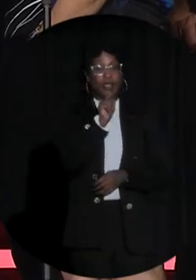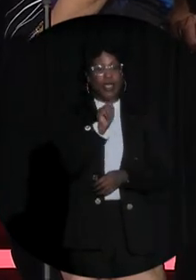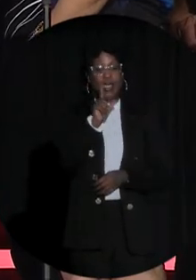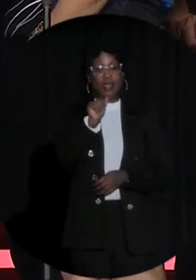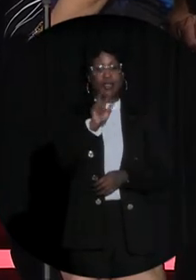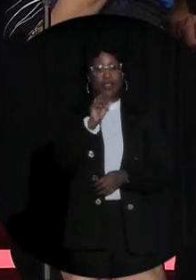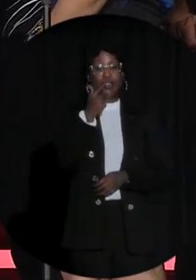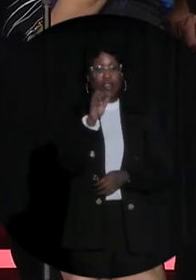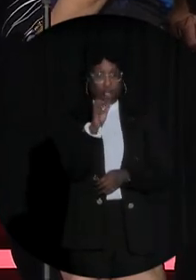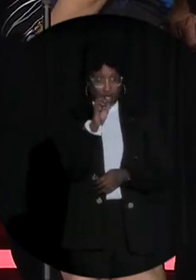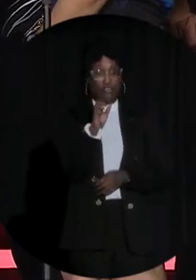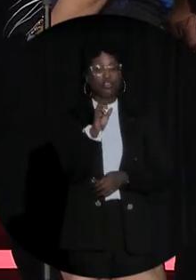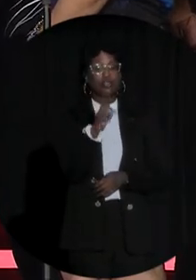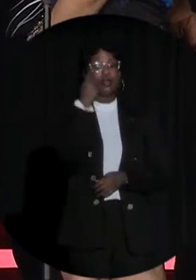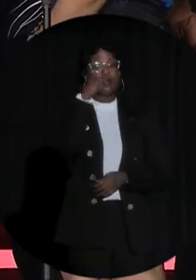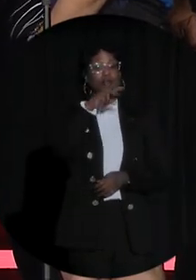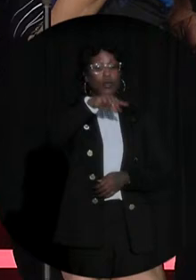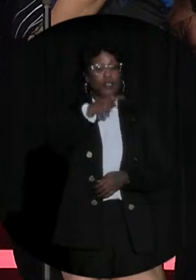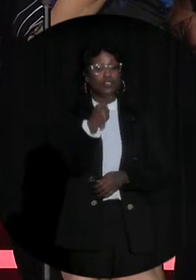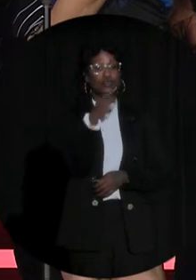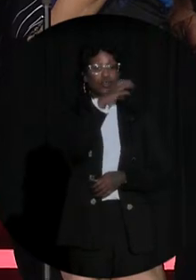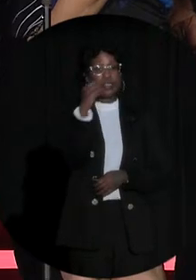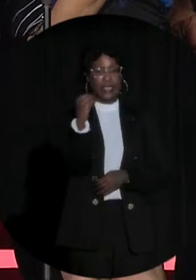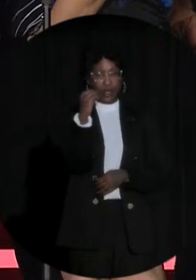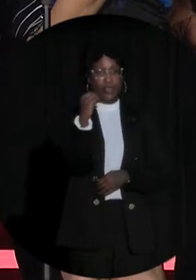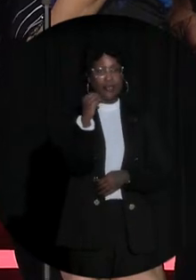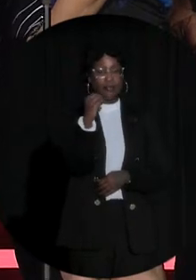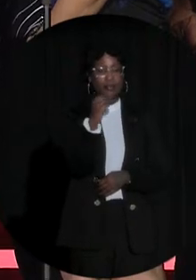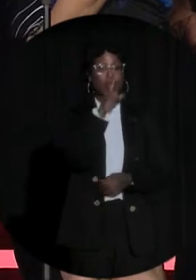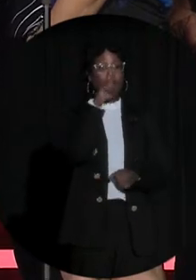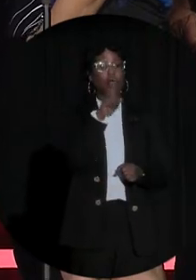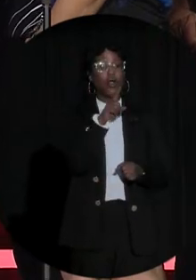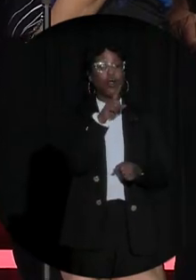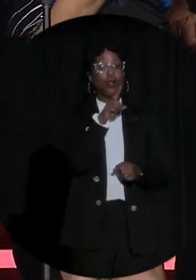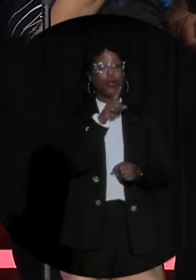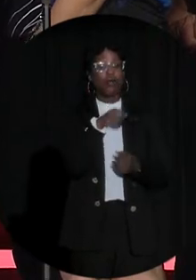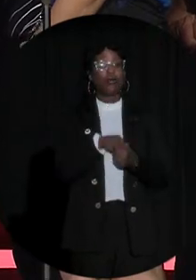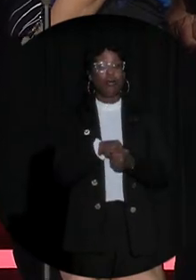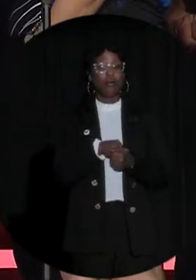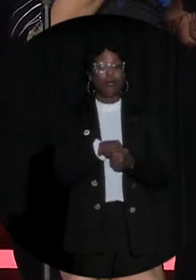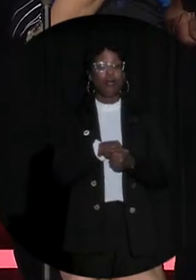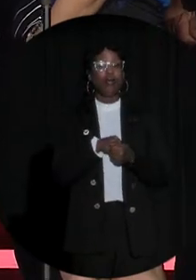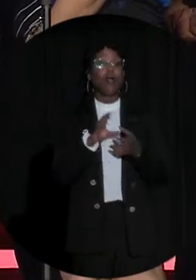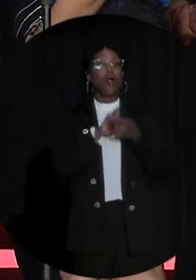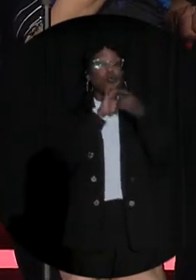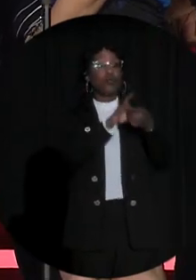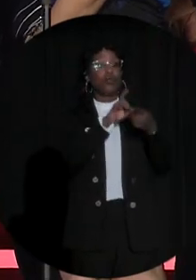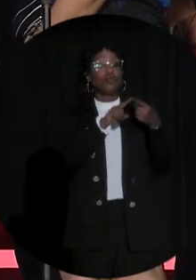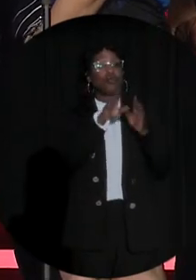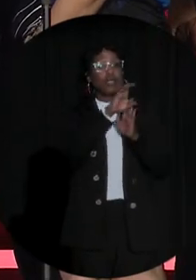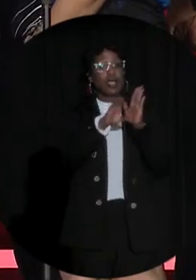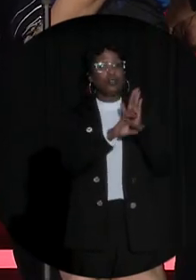Councilmember at large for Prince George's County. According to the Constitution and laws of this state.